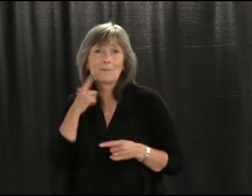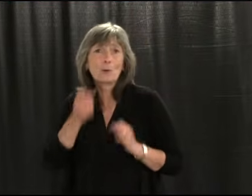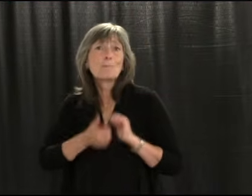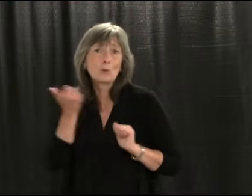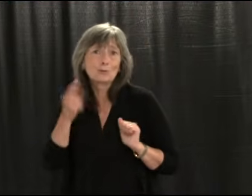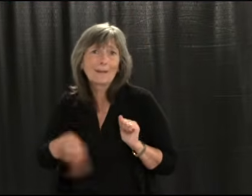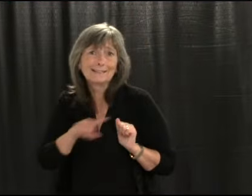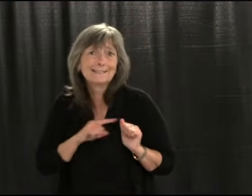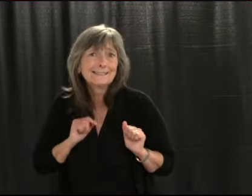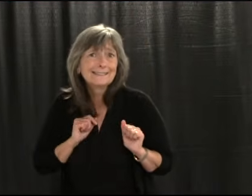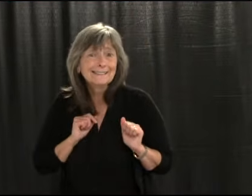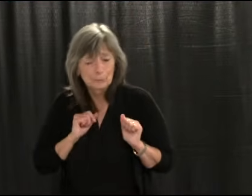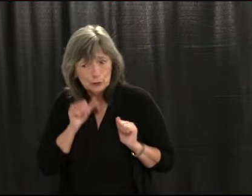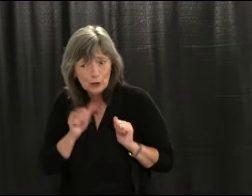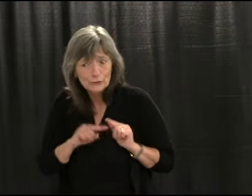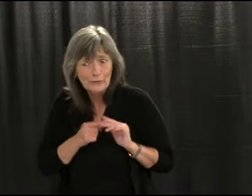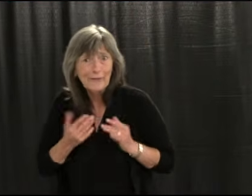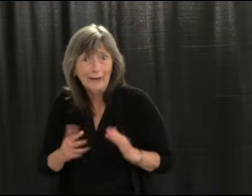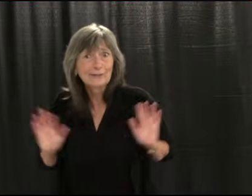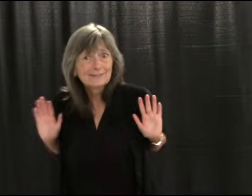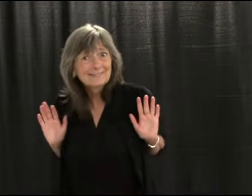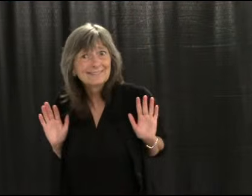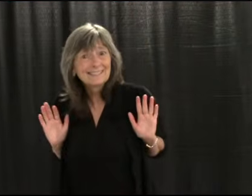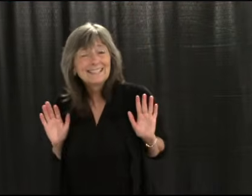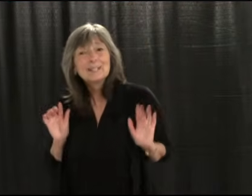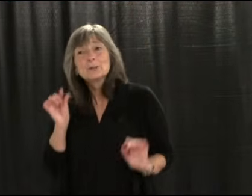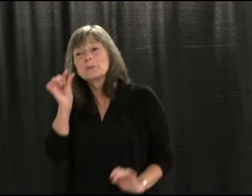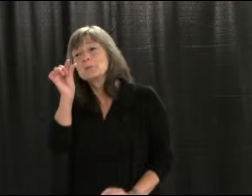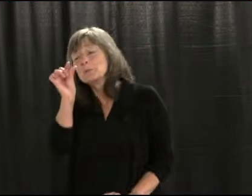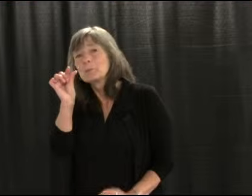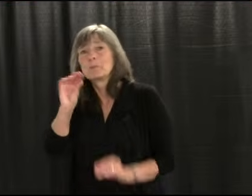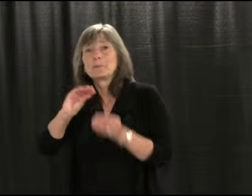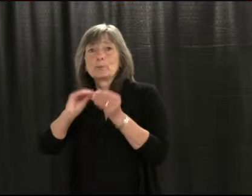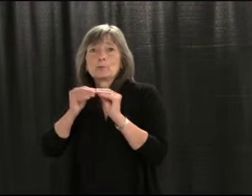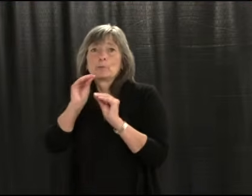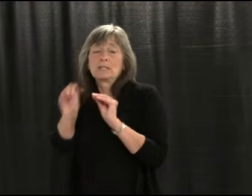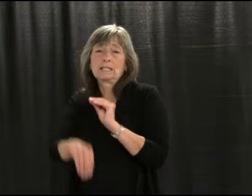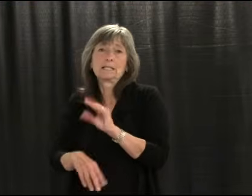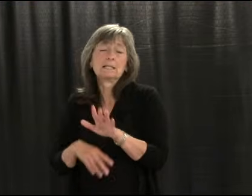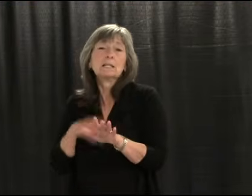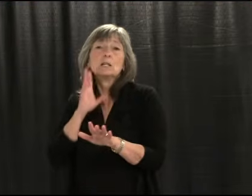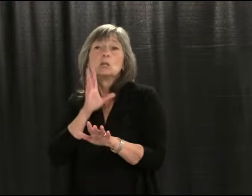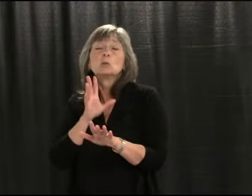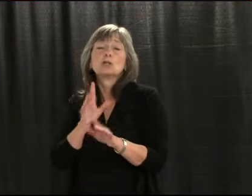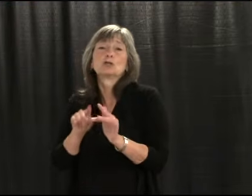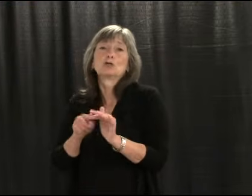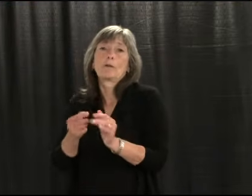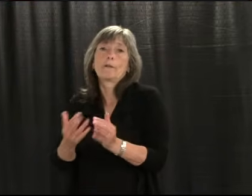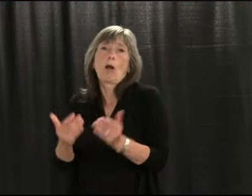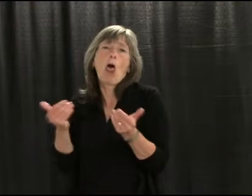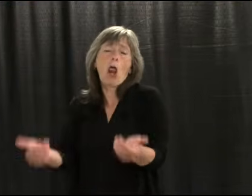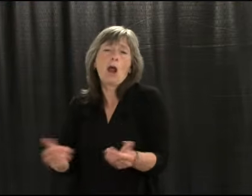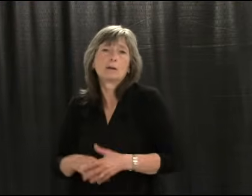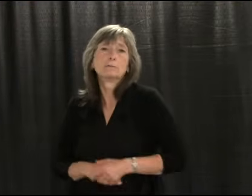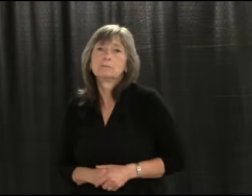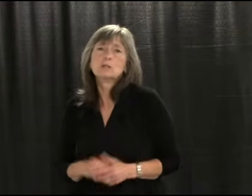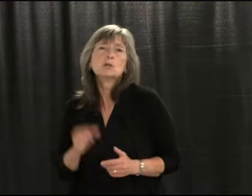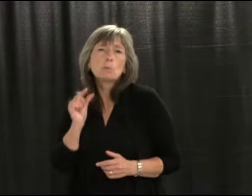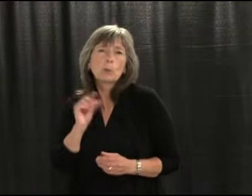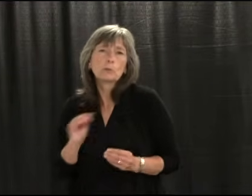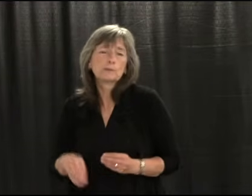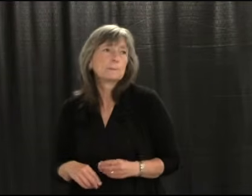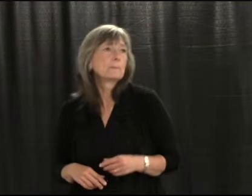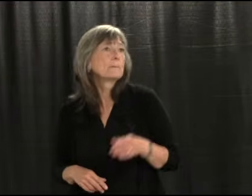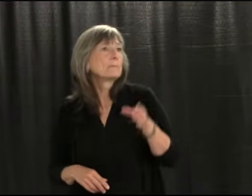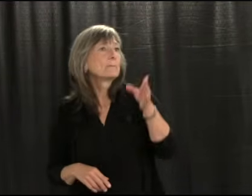So we are targeting that very extreme small percentage of Newfoundlanders and Labradorians that may be breaking the Forestry Act regulations.